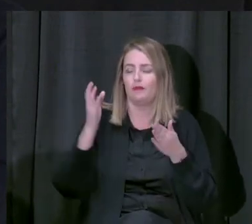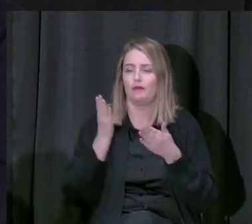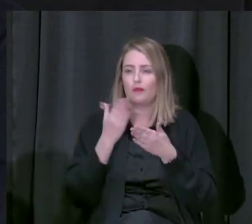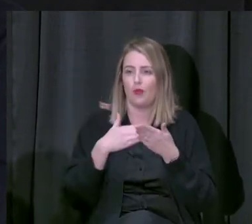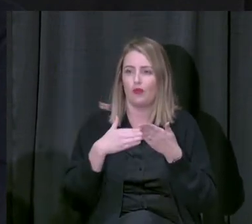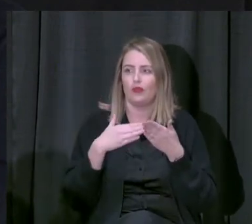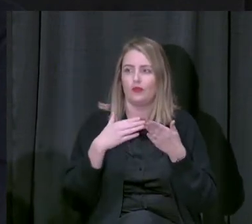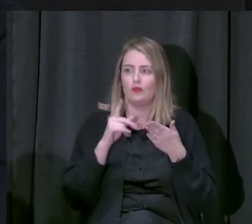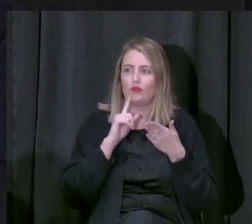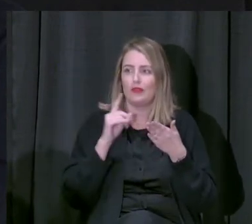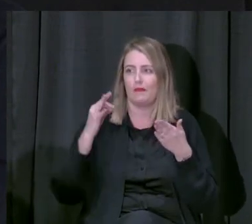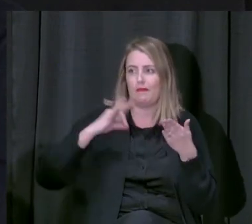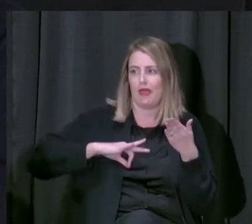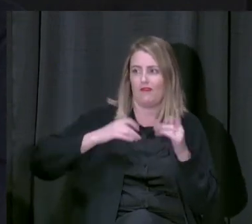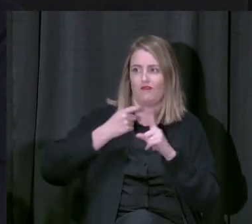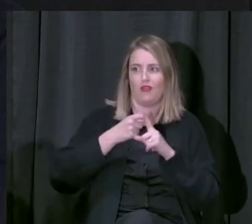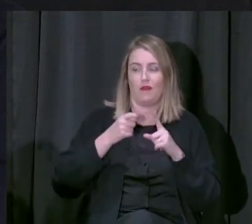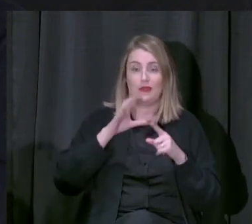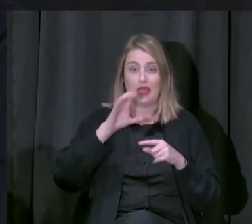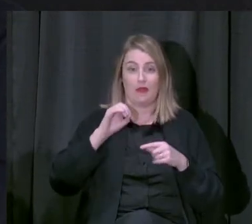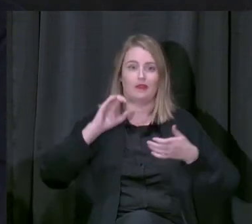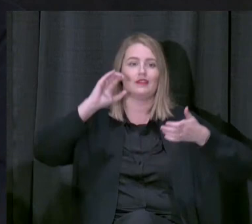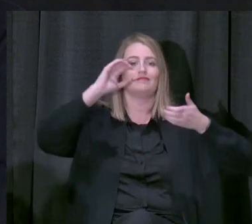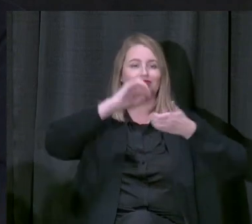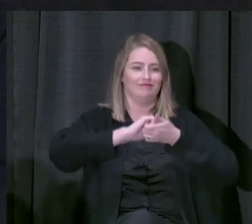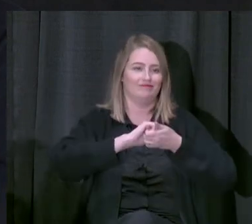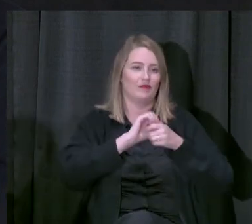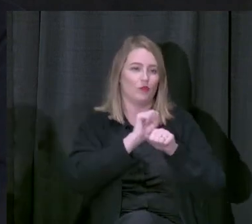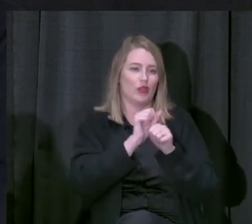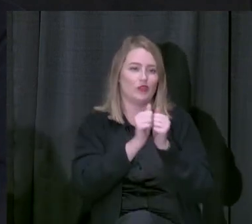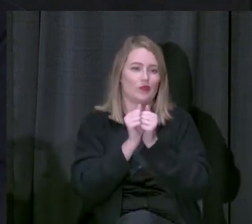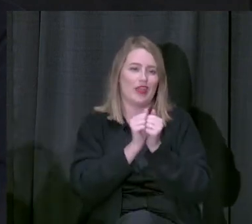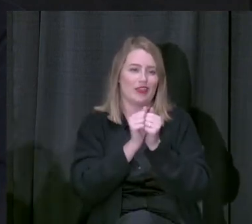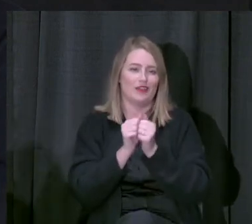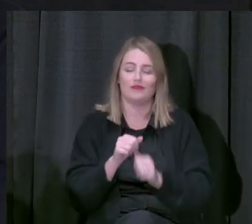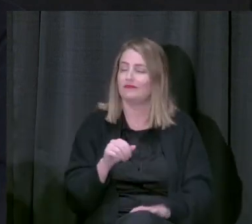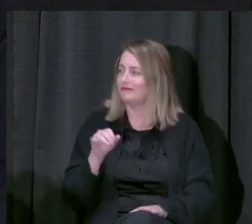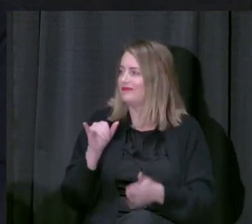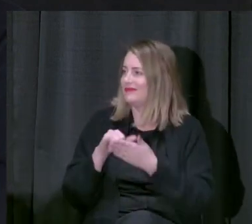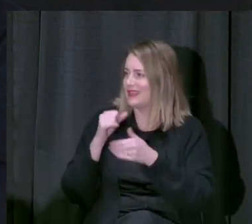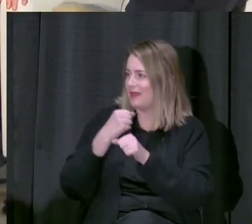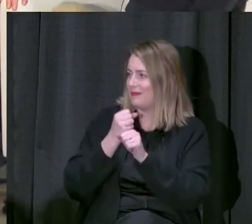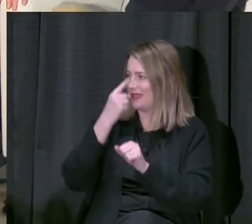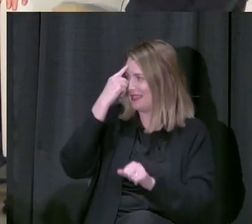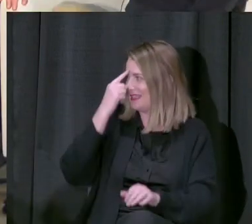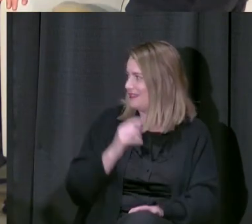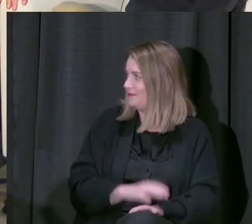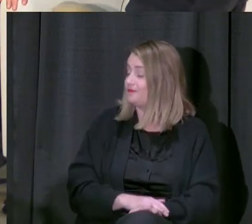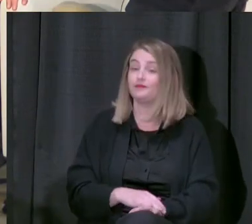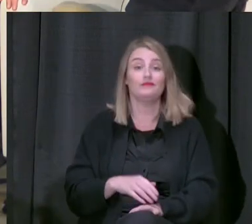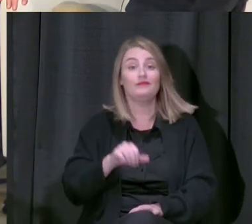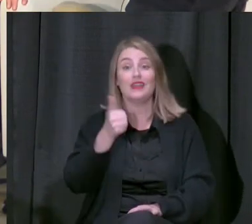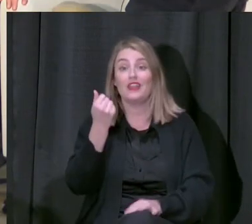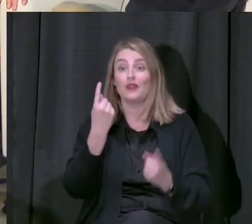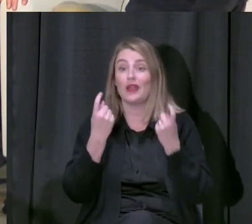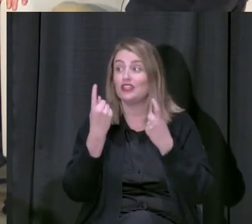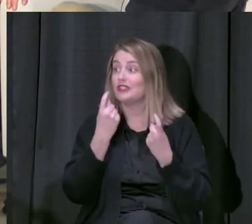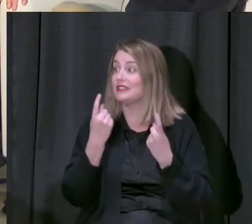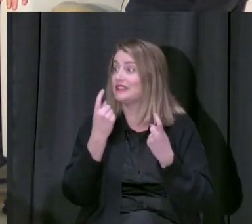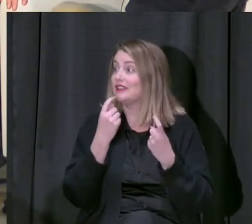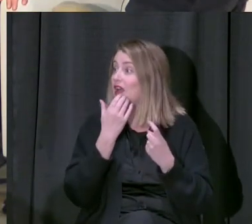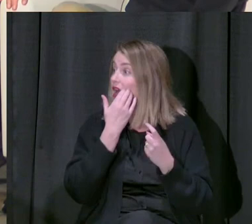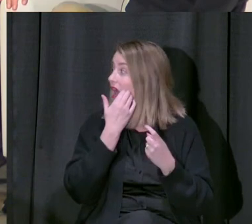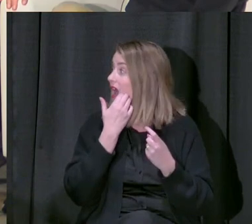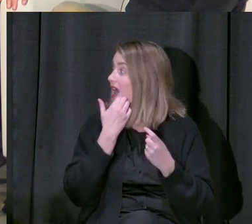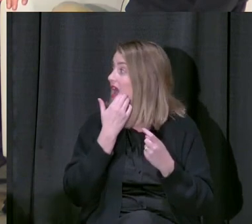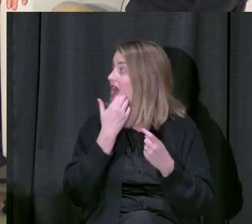from companies collaborating, working together. That makes a lot of sense. Any more questions? Got one more.